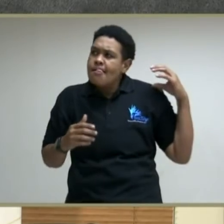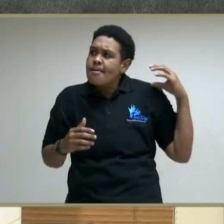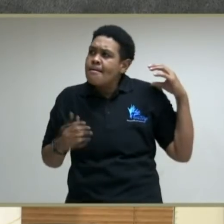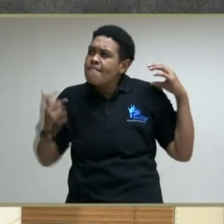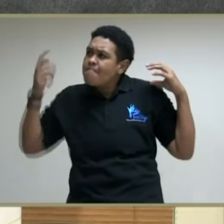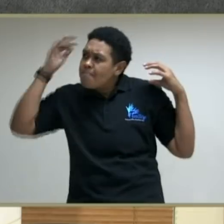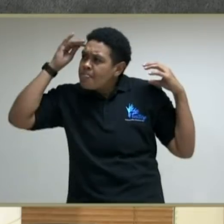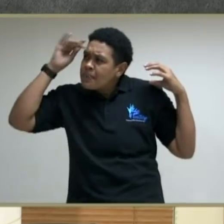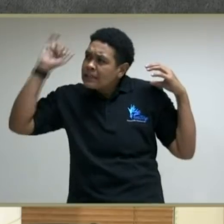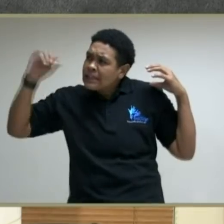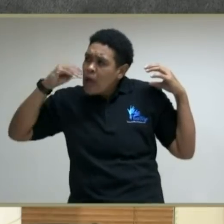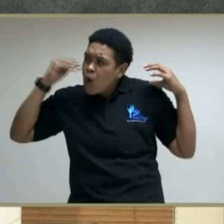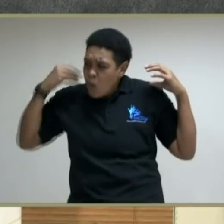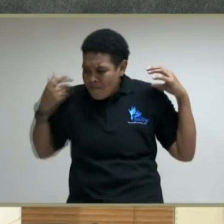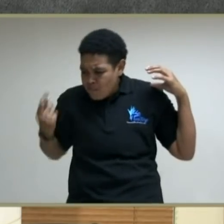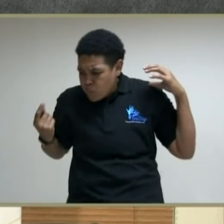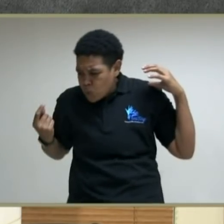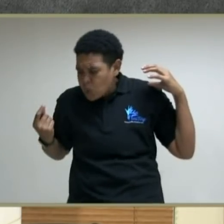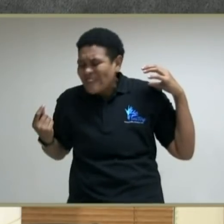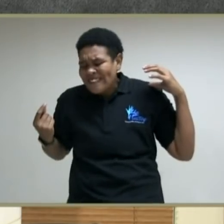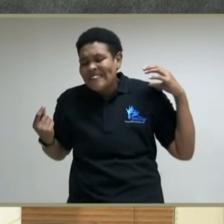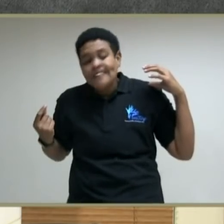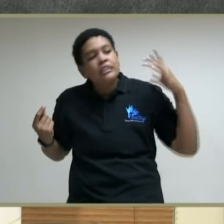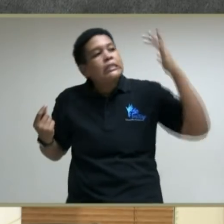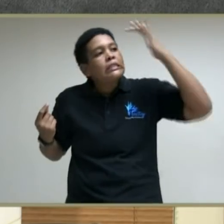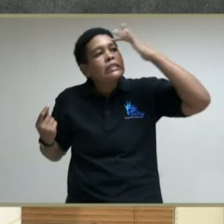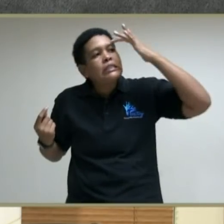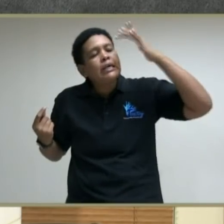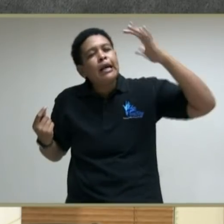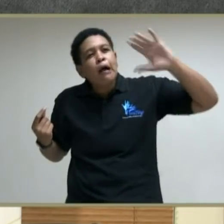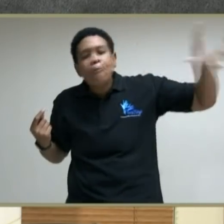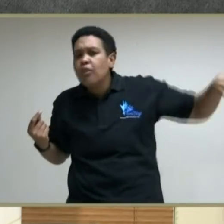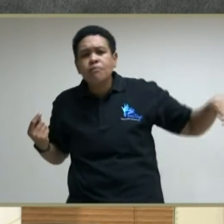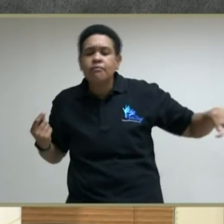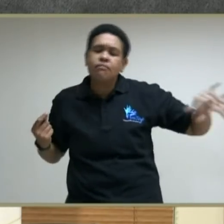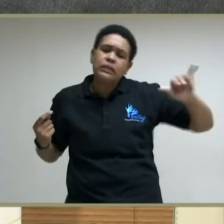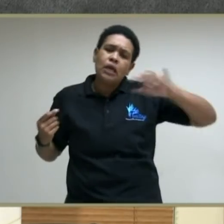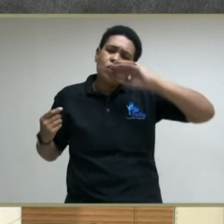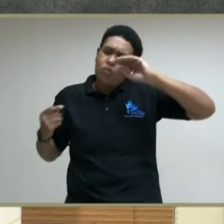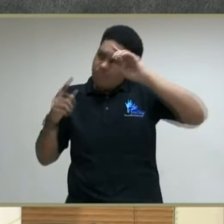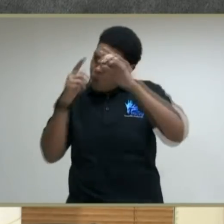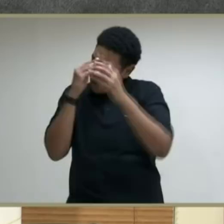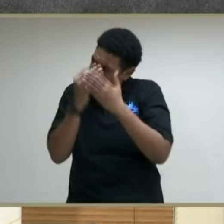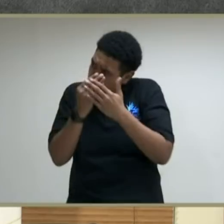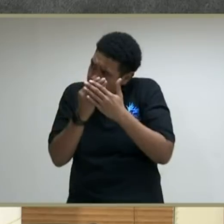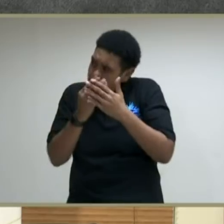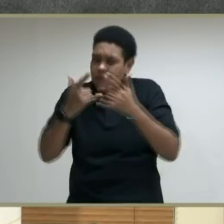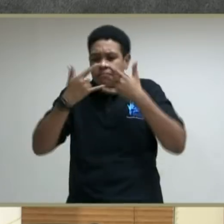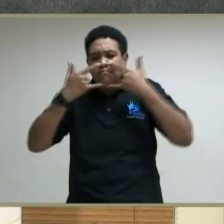home if they're ill, adhering to the infection prevention and control measures, such as wearing their